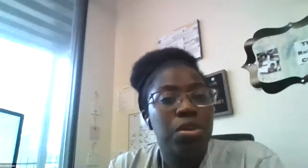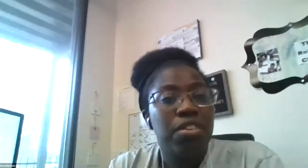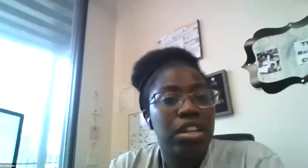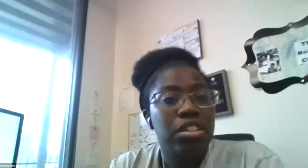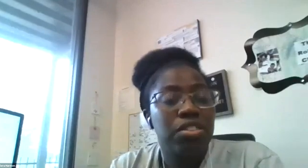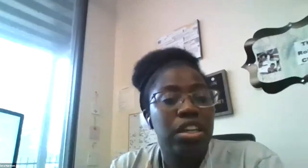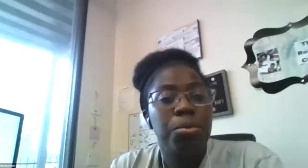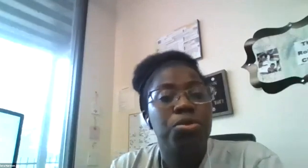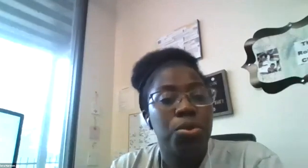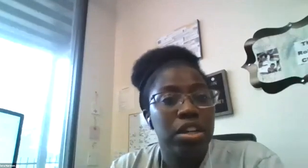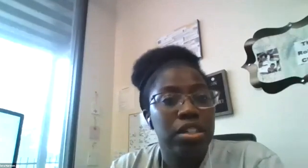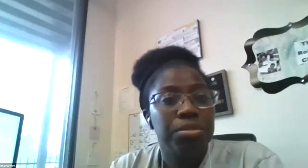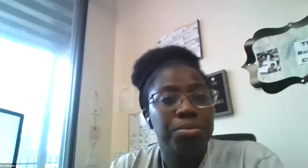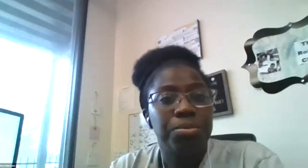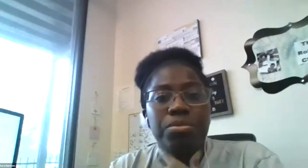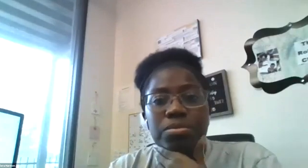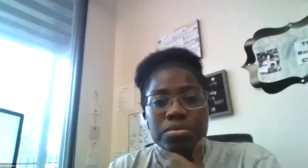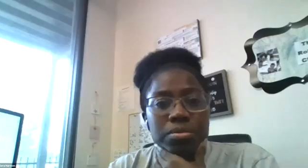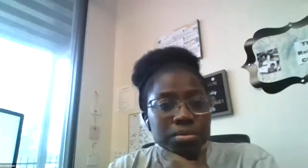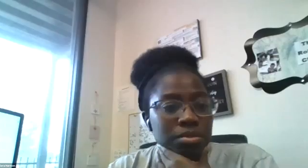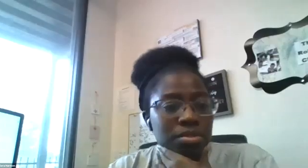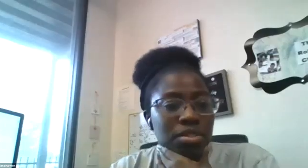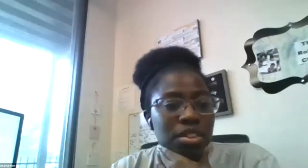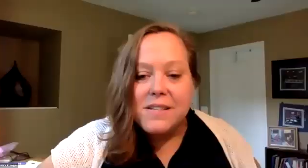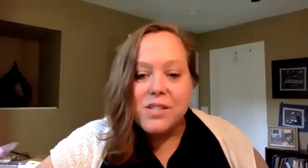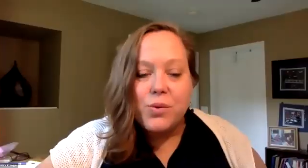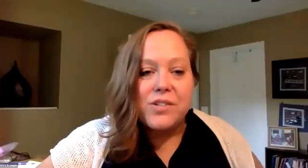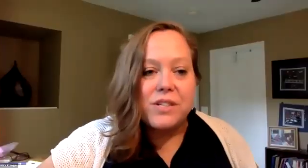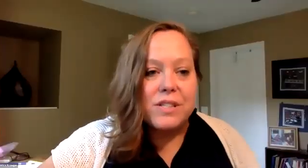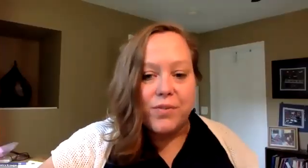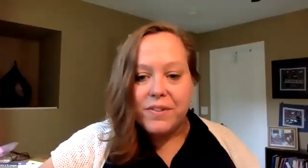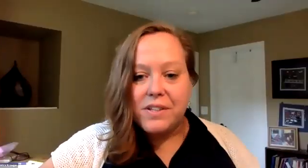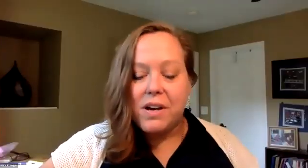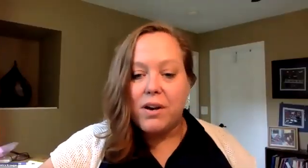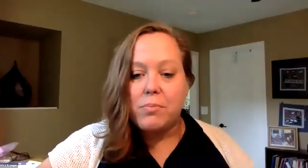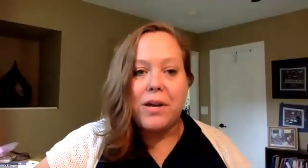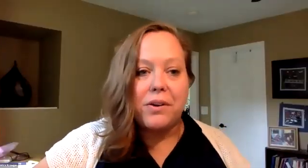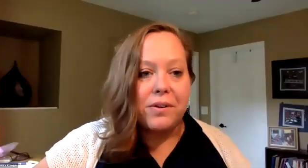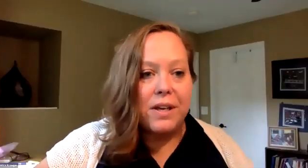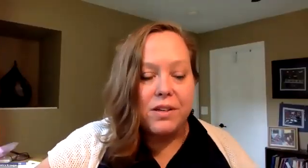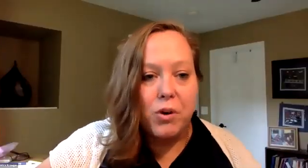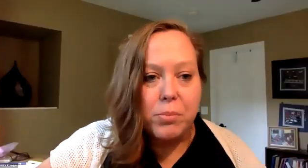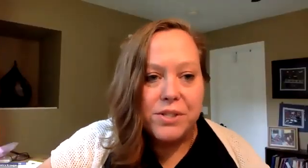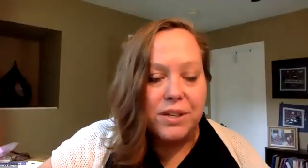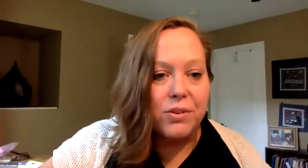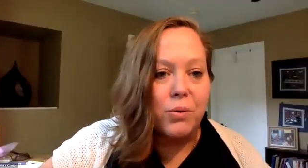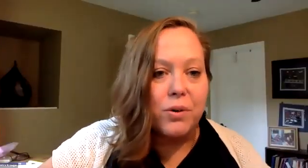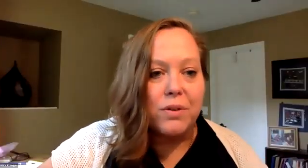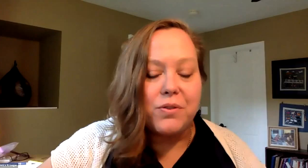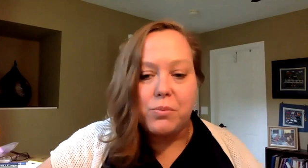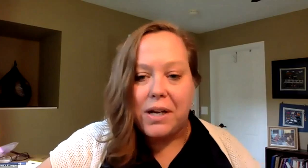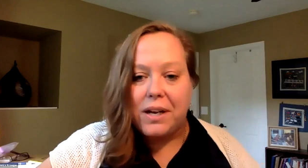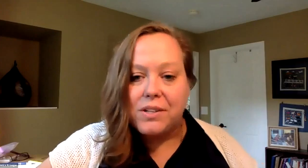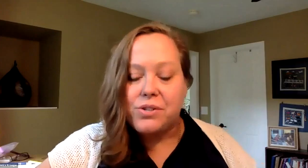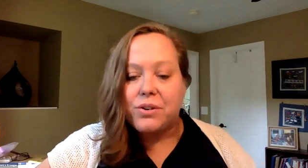to effectively move forward. And this next question is for the entire panel in no particular order